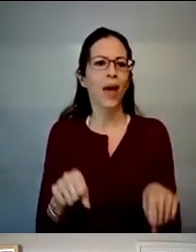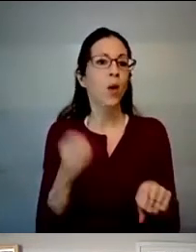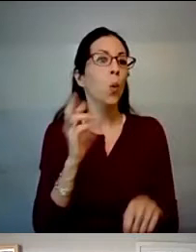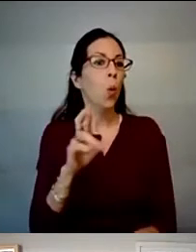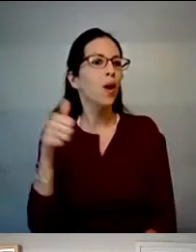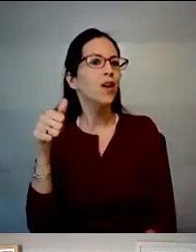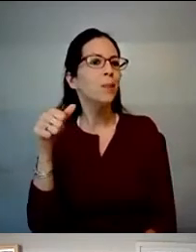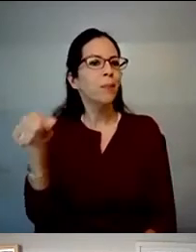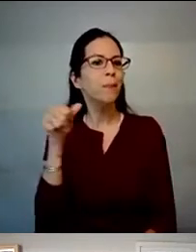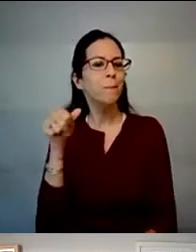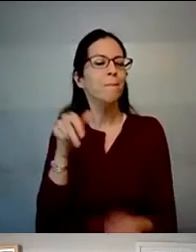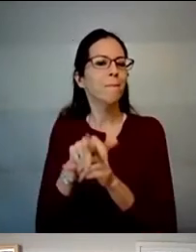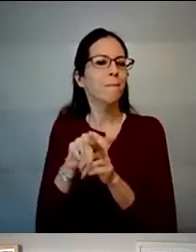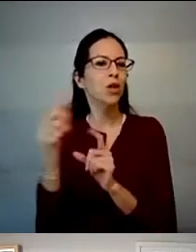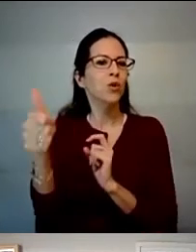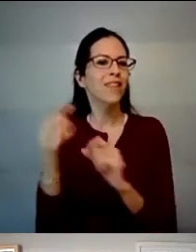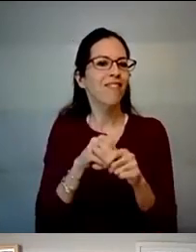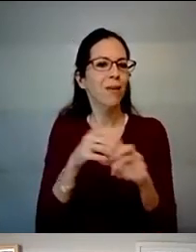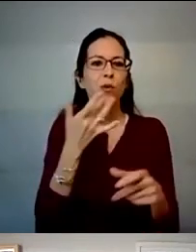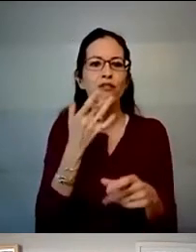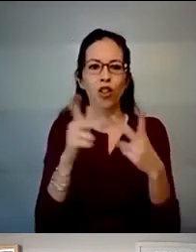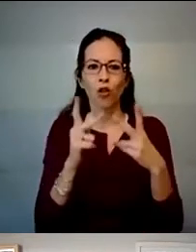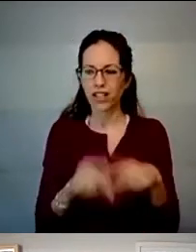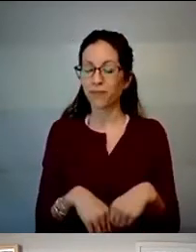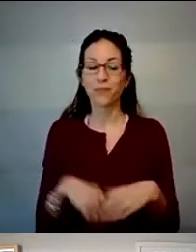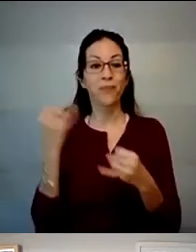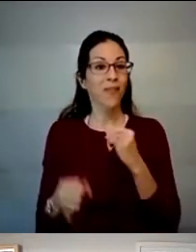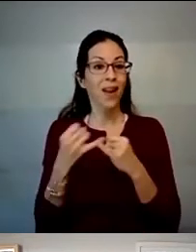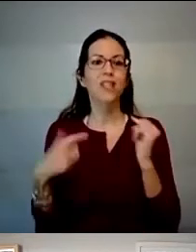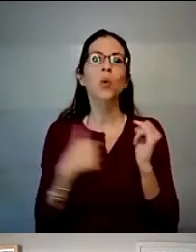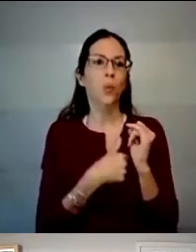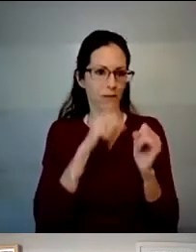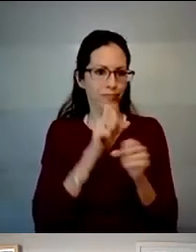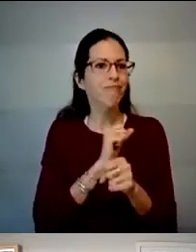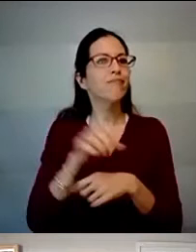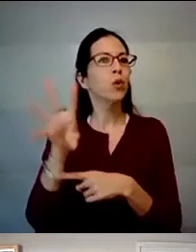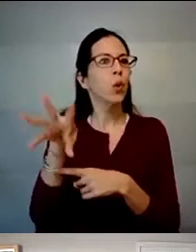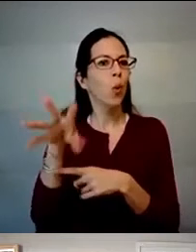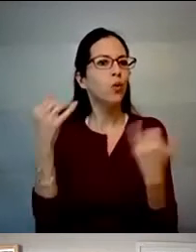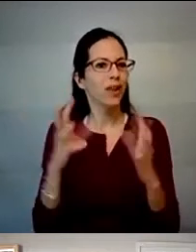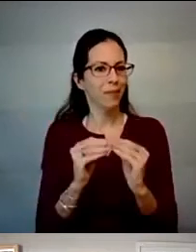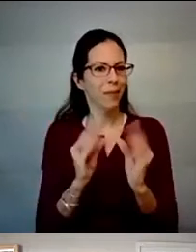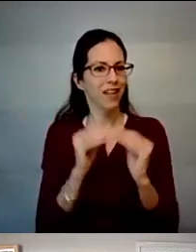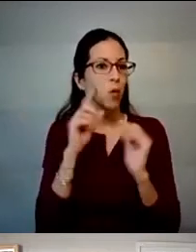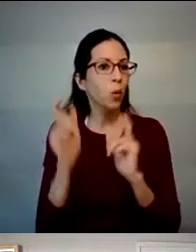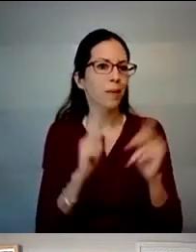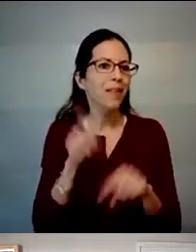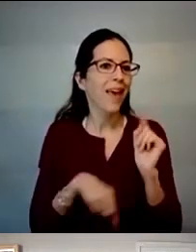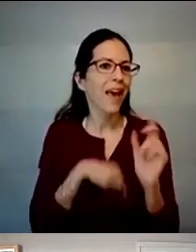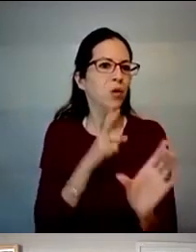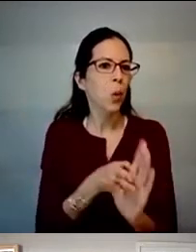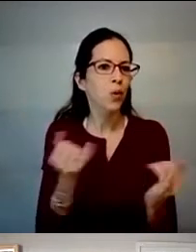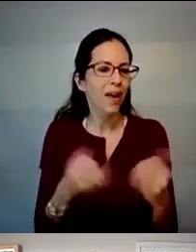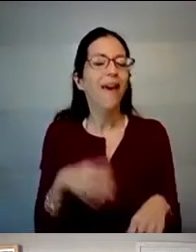preferred location. And finally, we are recording today's chat to share with participants who could not join us live. And of course, it's an opportunity for